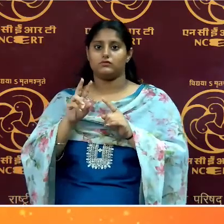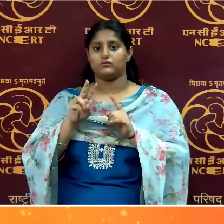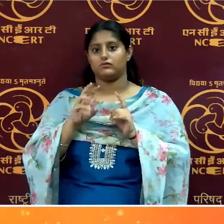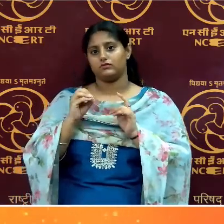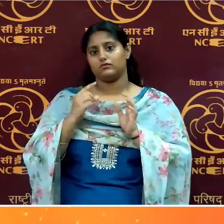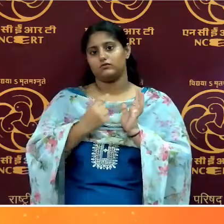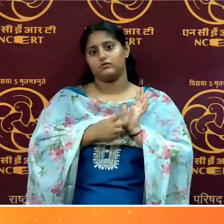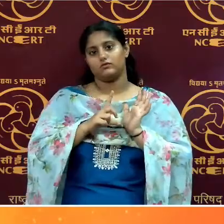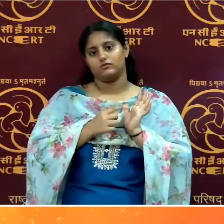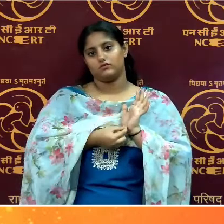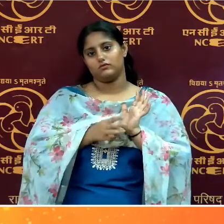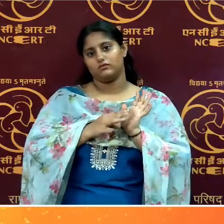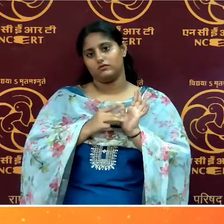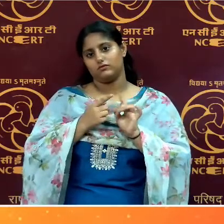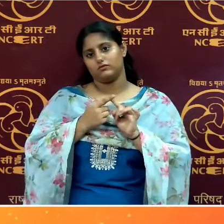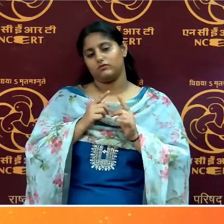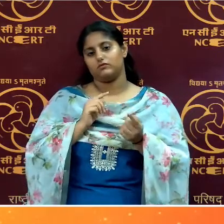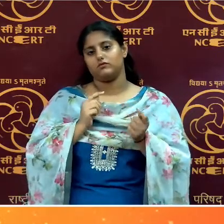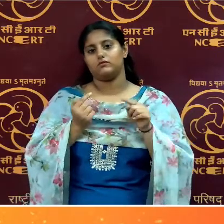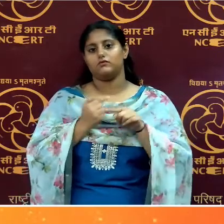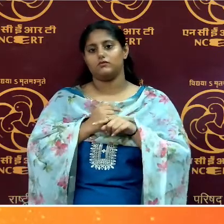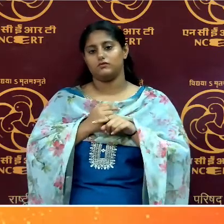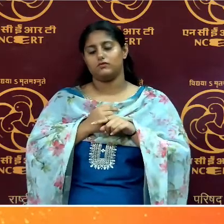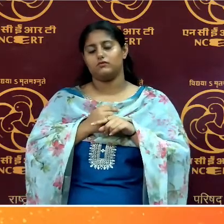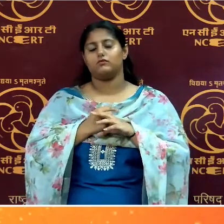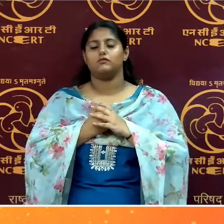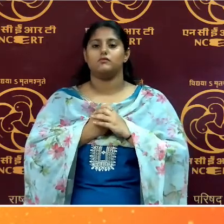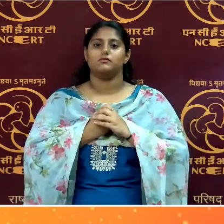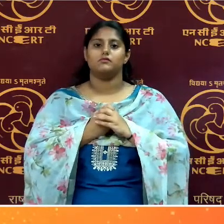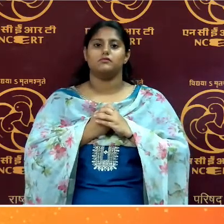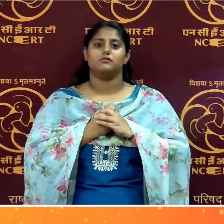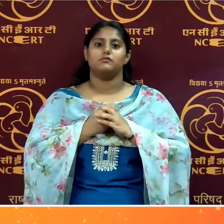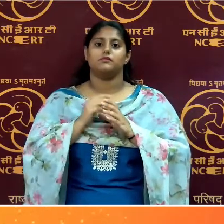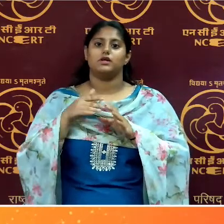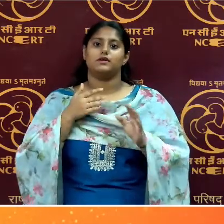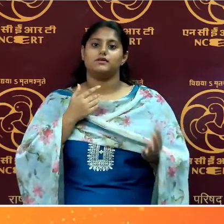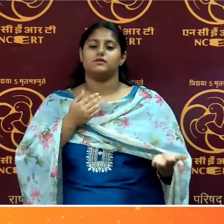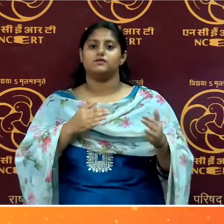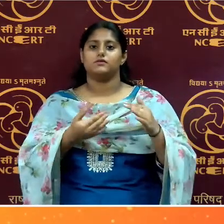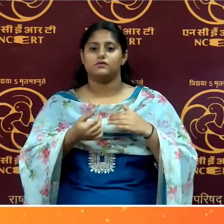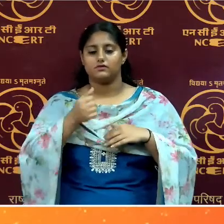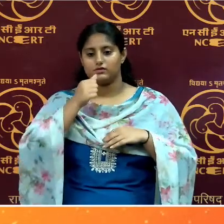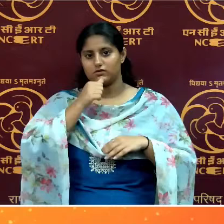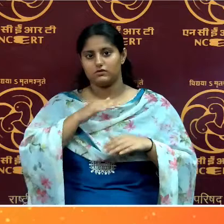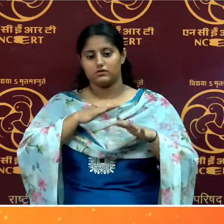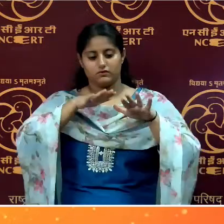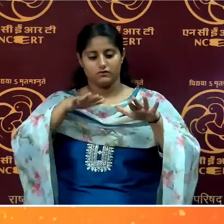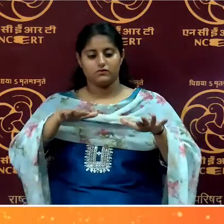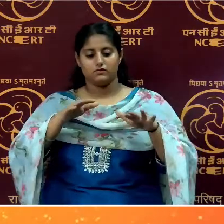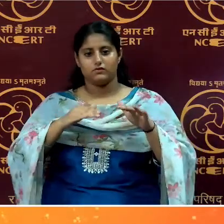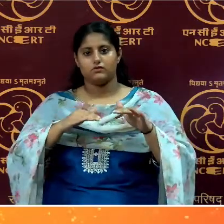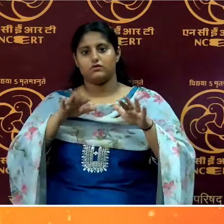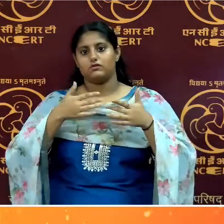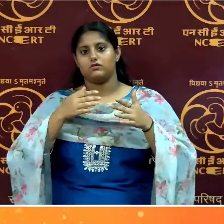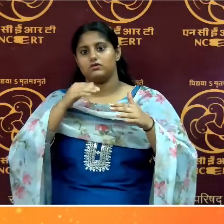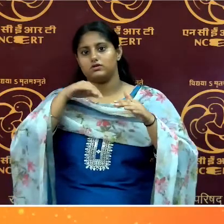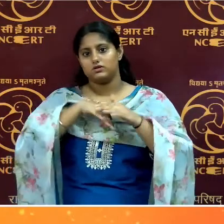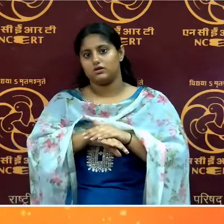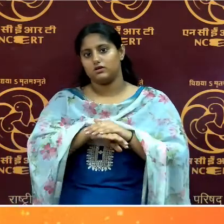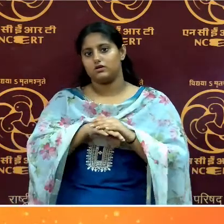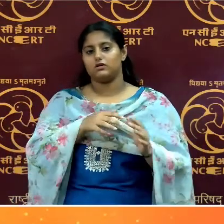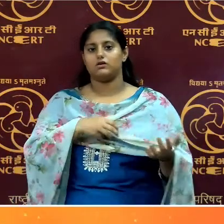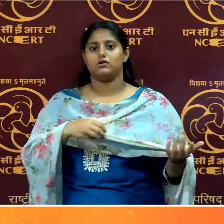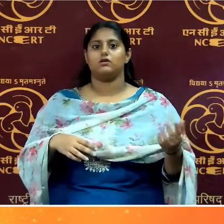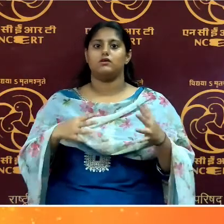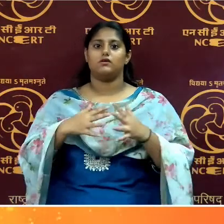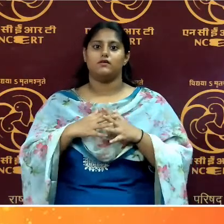displaced. Yes. Now, the next is floating and sinking. Yeah. Right. So, we have seen that when the weight is more than